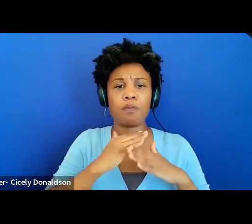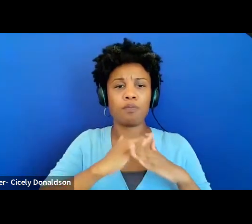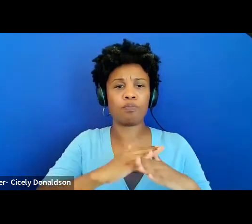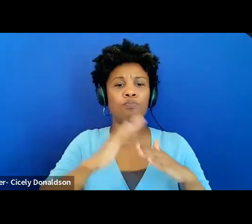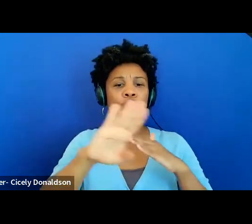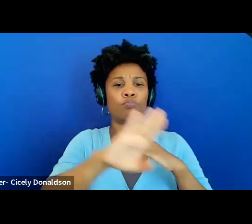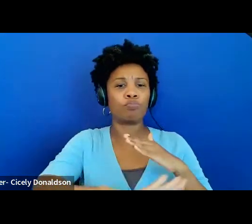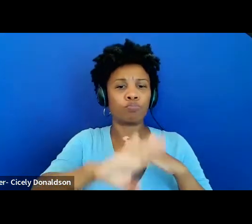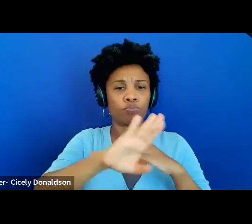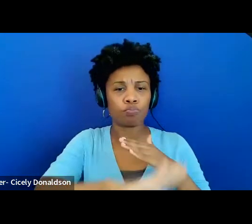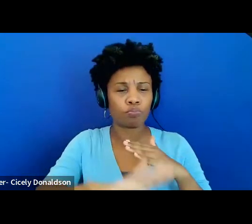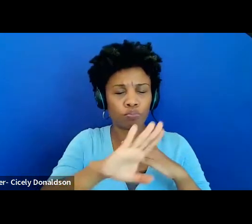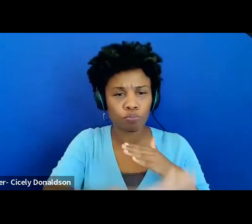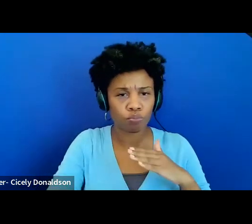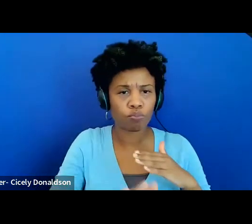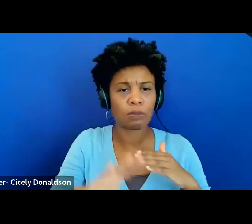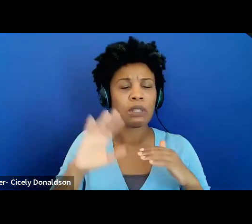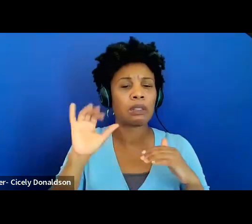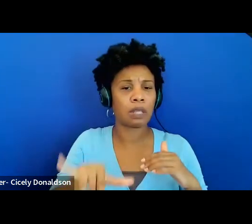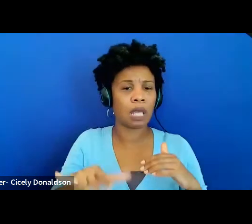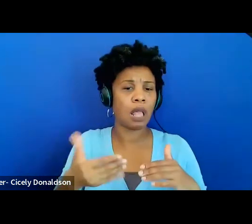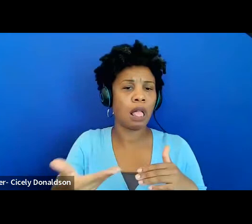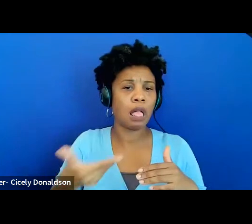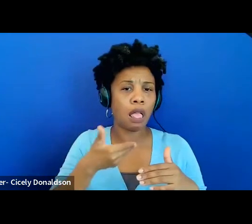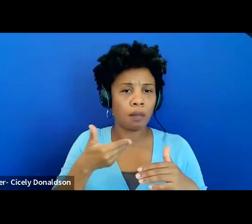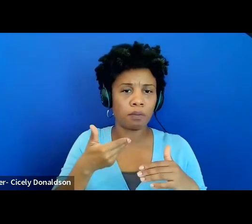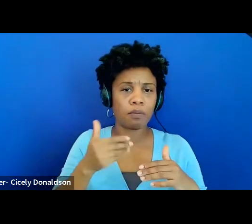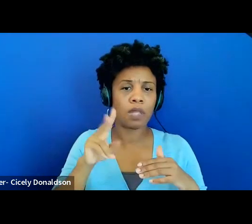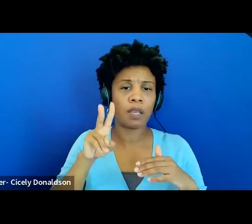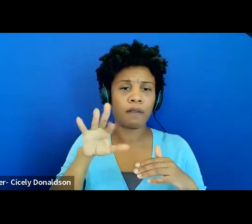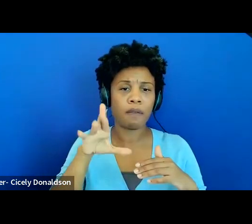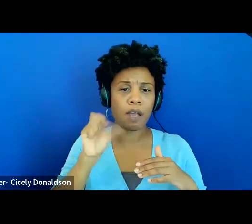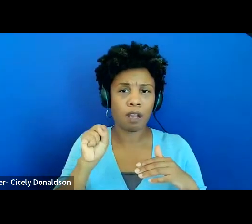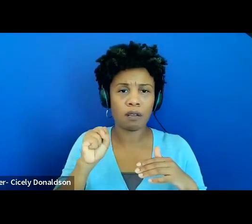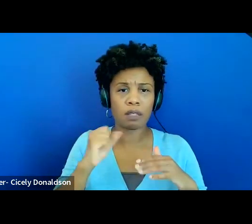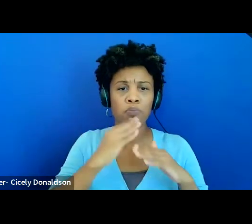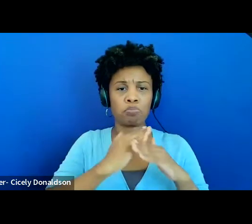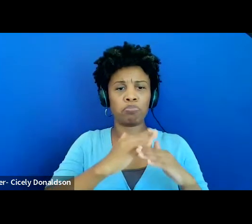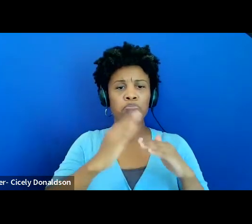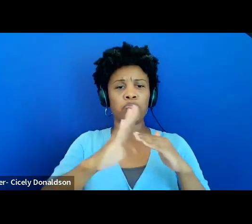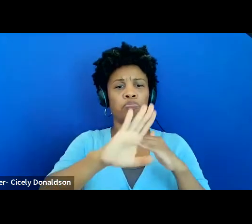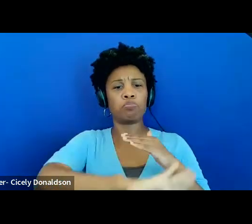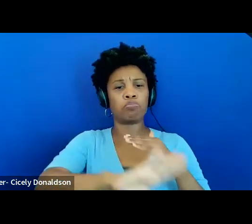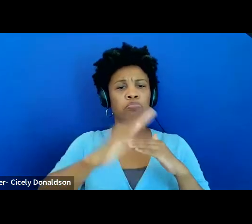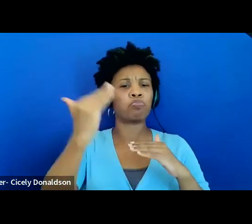defense system, which ultimately prevents harmful virus from entering our bodies.